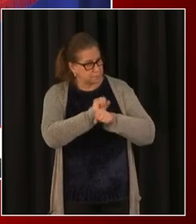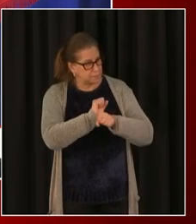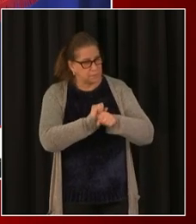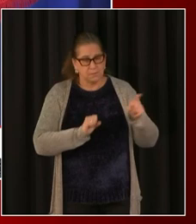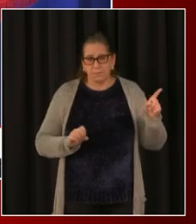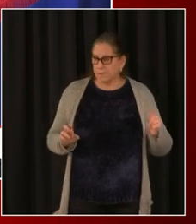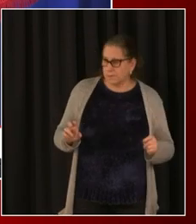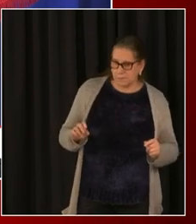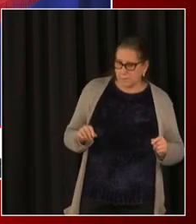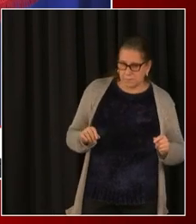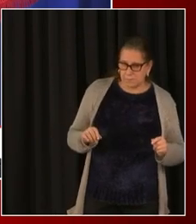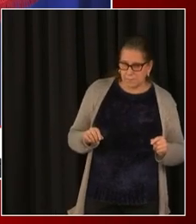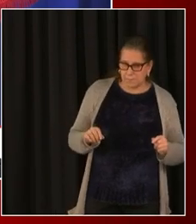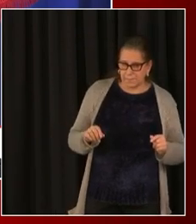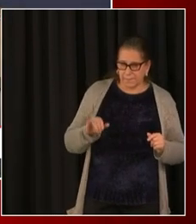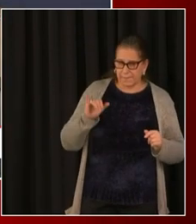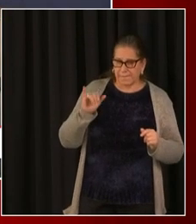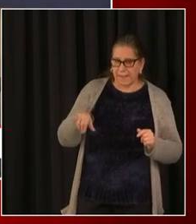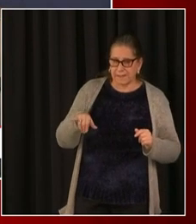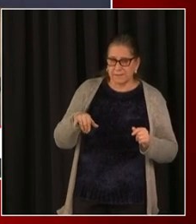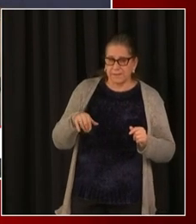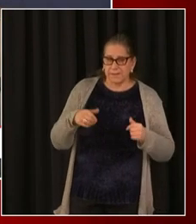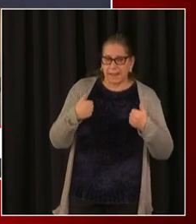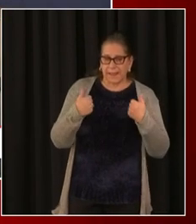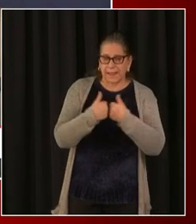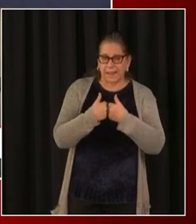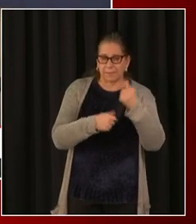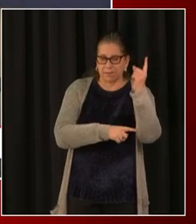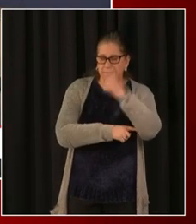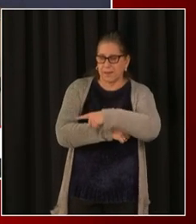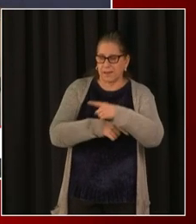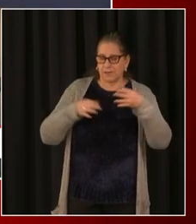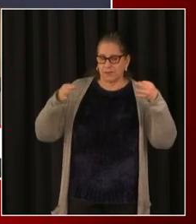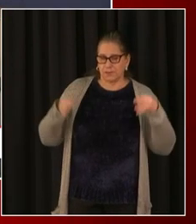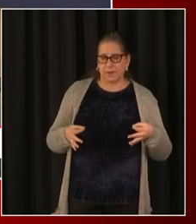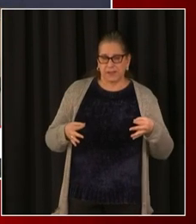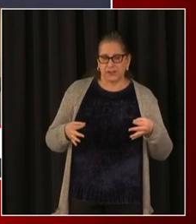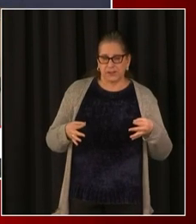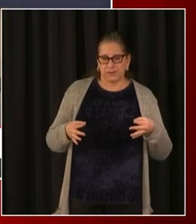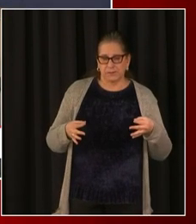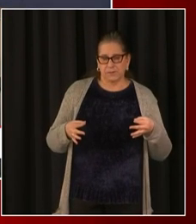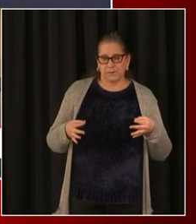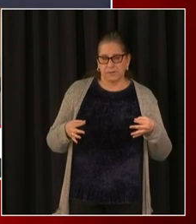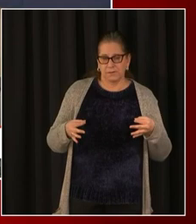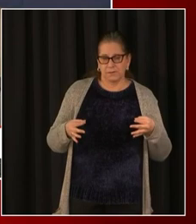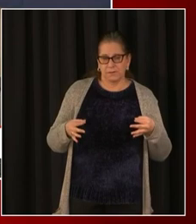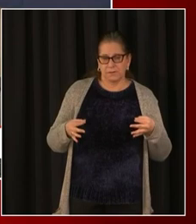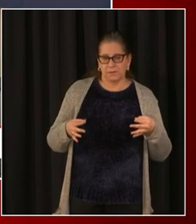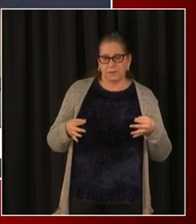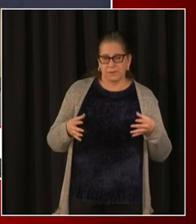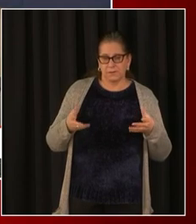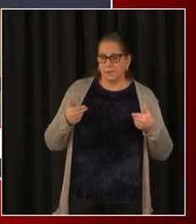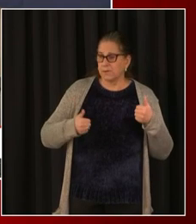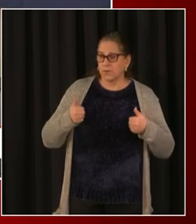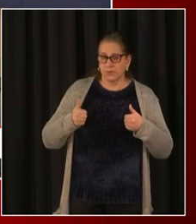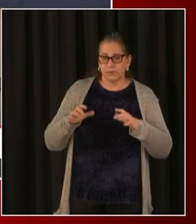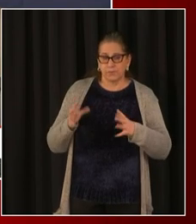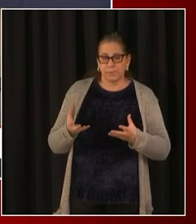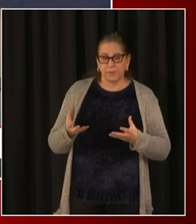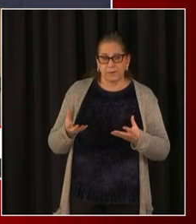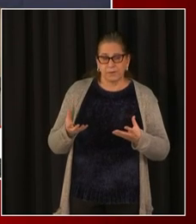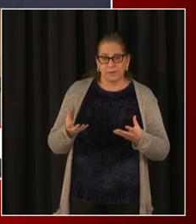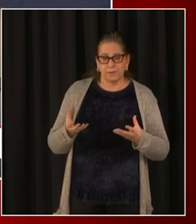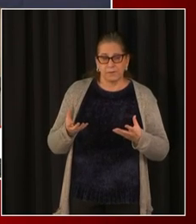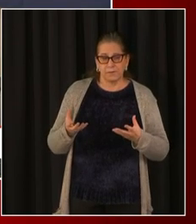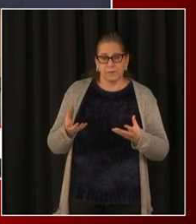Well, that's kind of a game day determination, depending on the group, depending on what's going on. We make